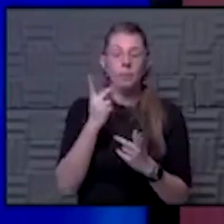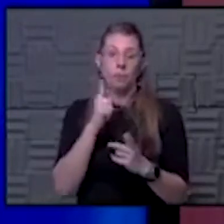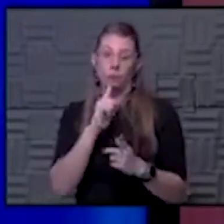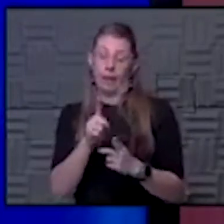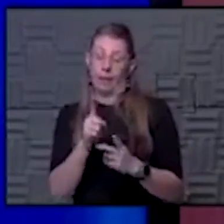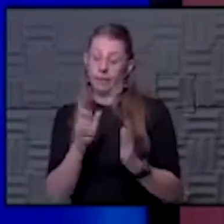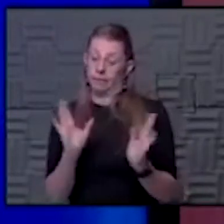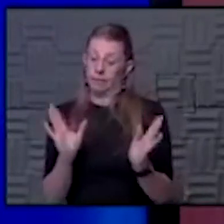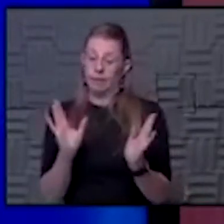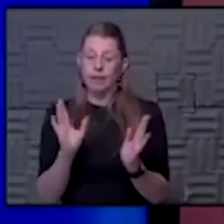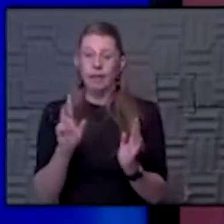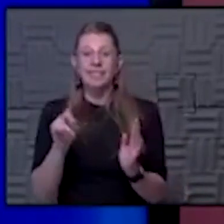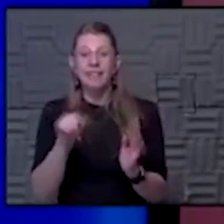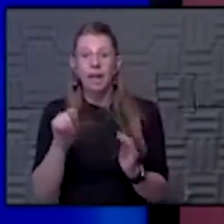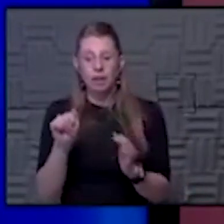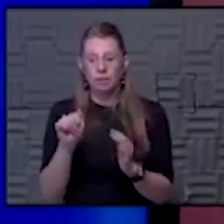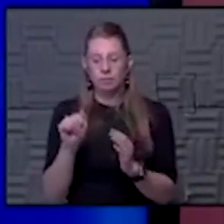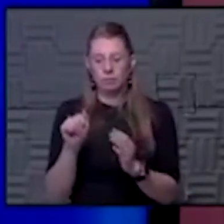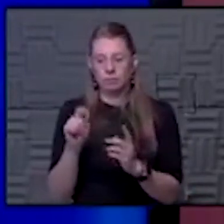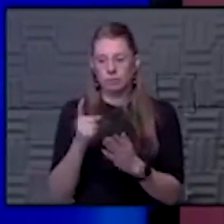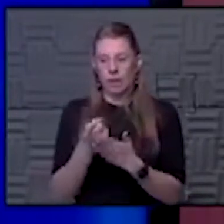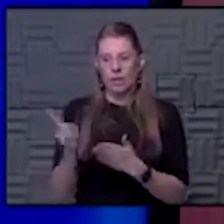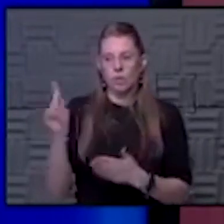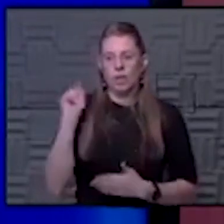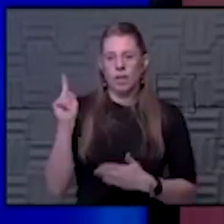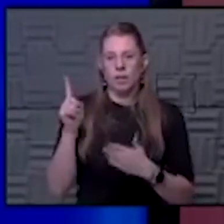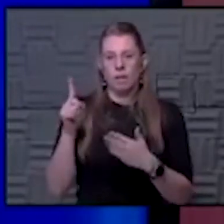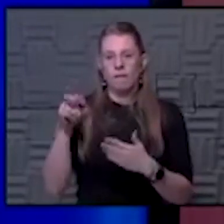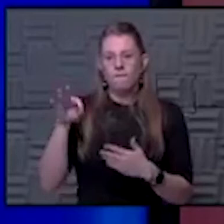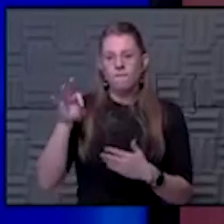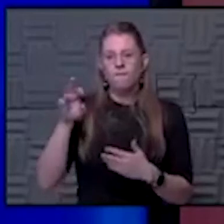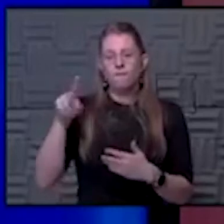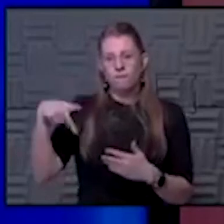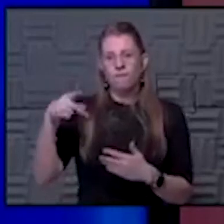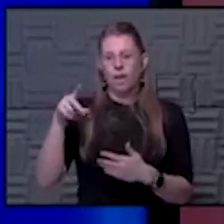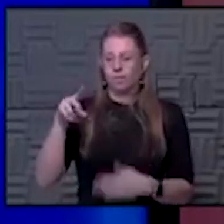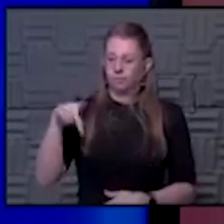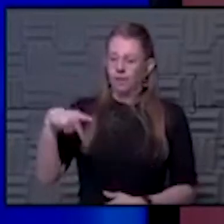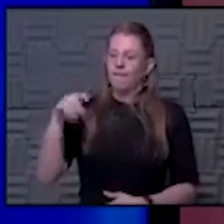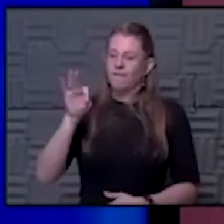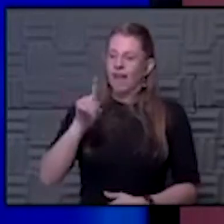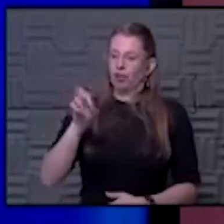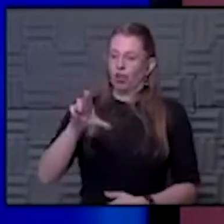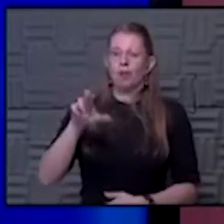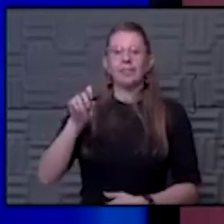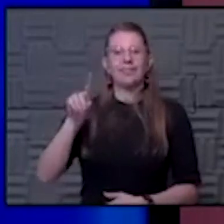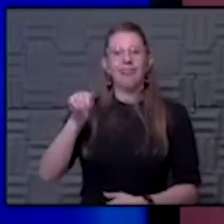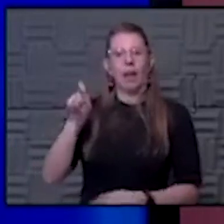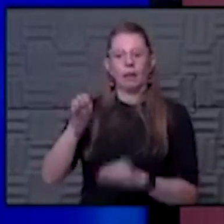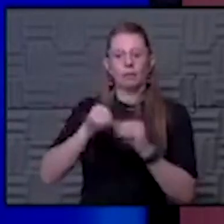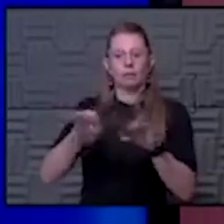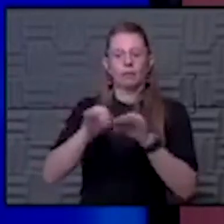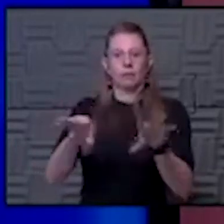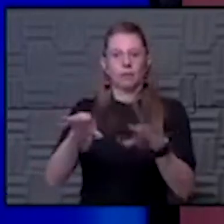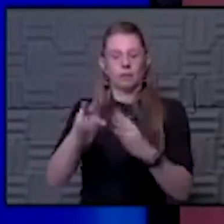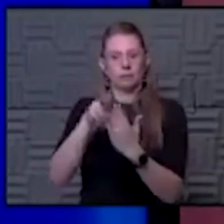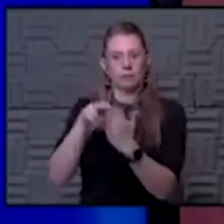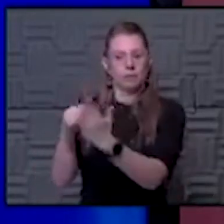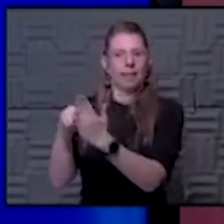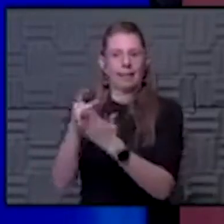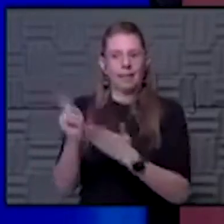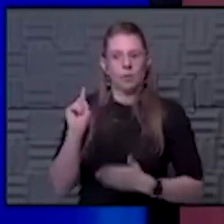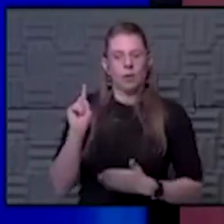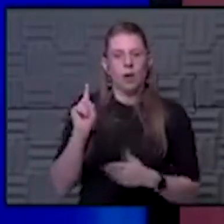seeing data in the last week. The FDA pushed all that Pfizer data out there, and I assume it's going to be pushing they just did their preliminary